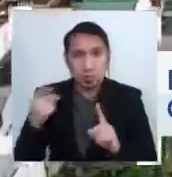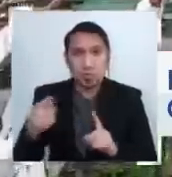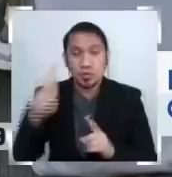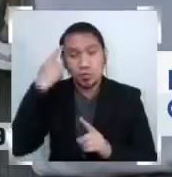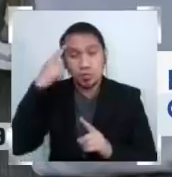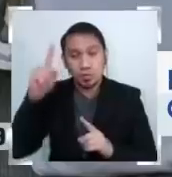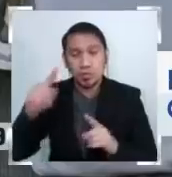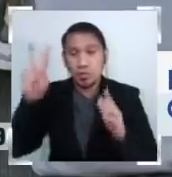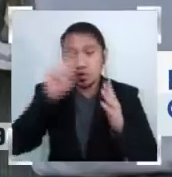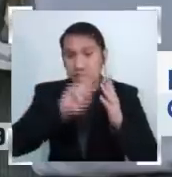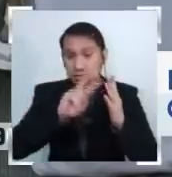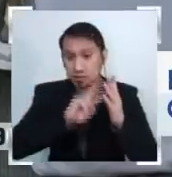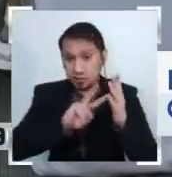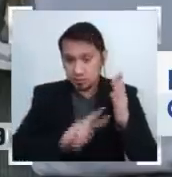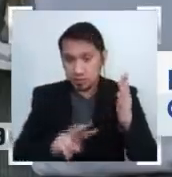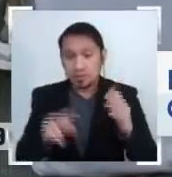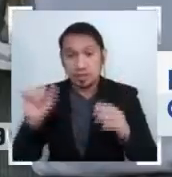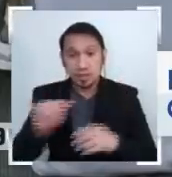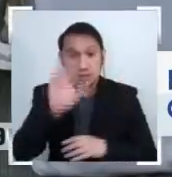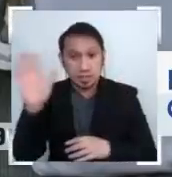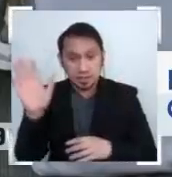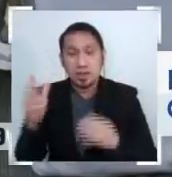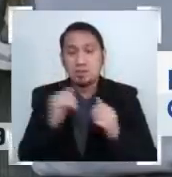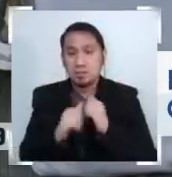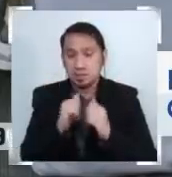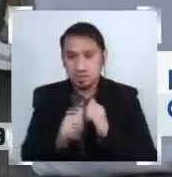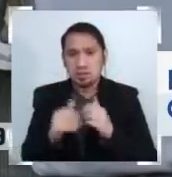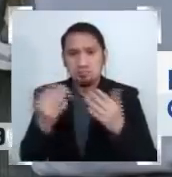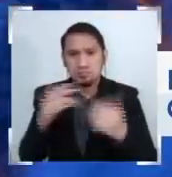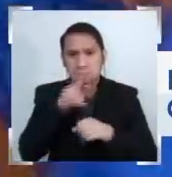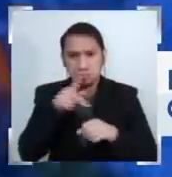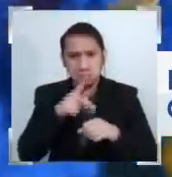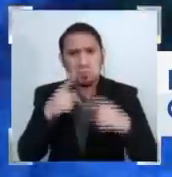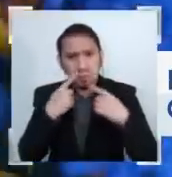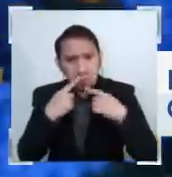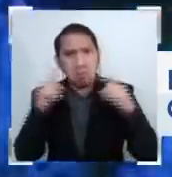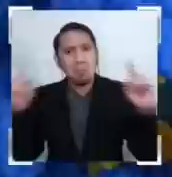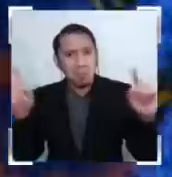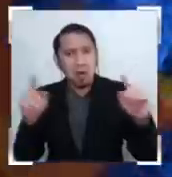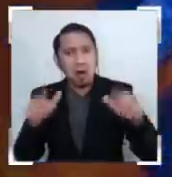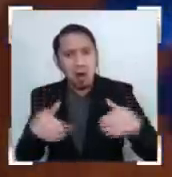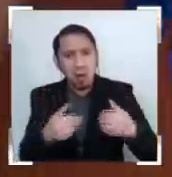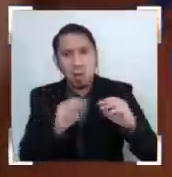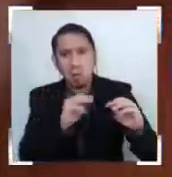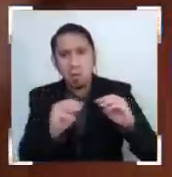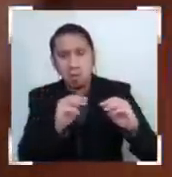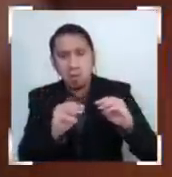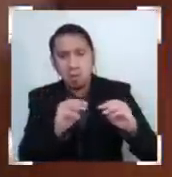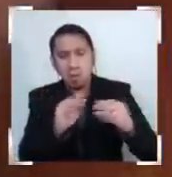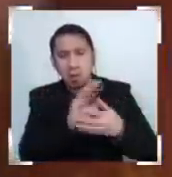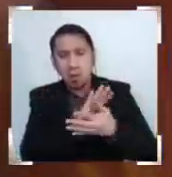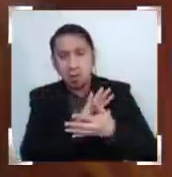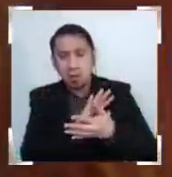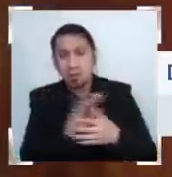Index. Ayon sa Malacanang, patuloy ito na tagumpay ang bansa sa pagkontrol sa Delta variant. Pero ibang usapan ng Omicron, may natanggap